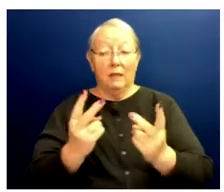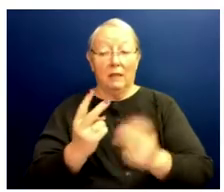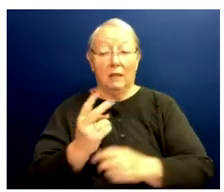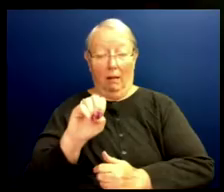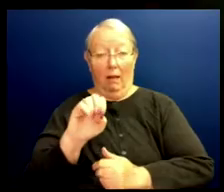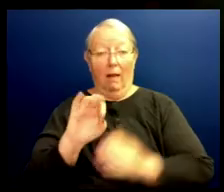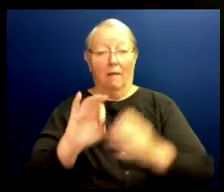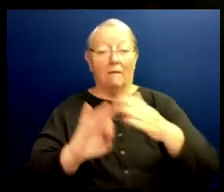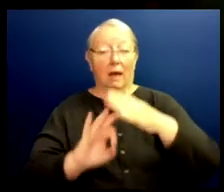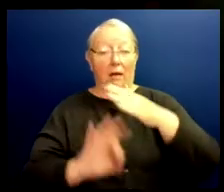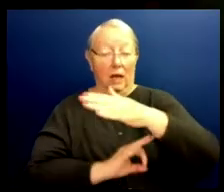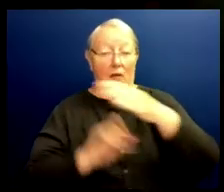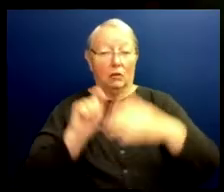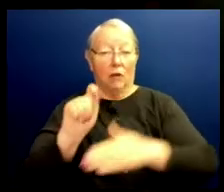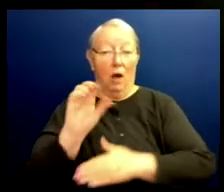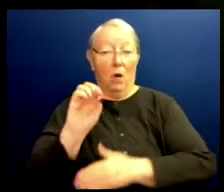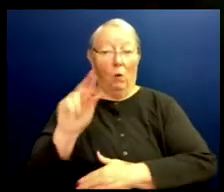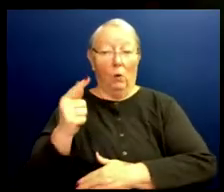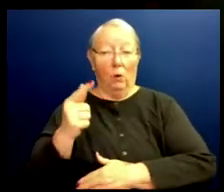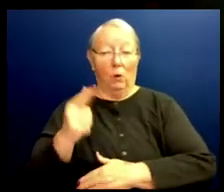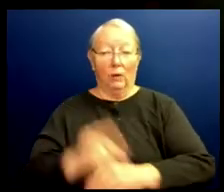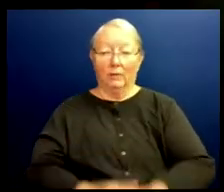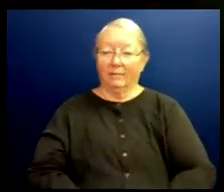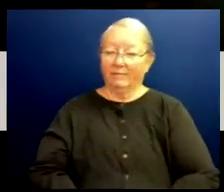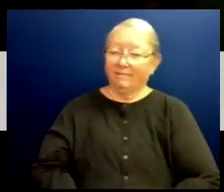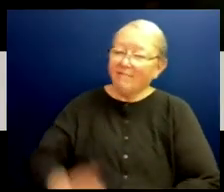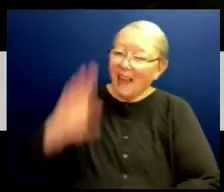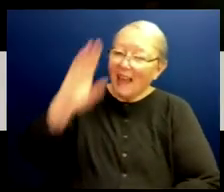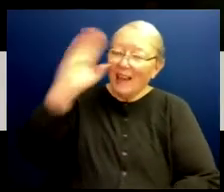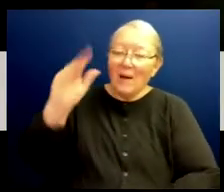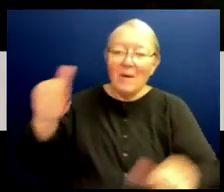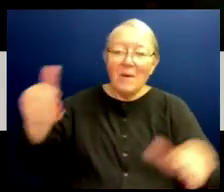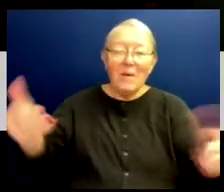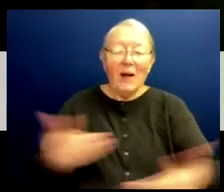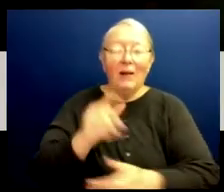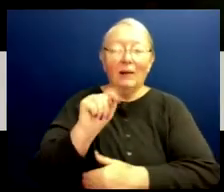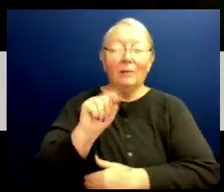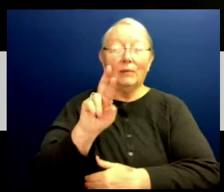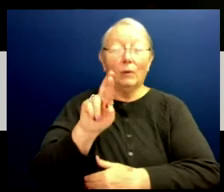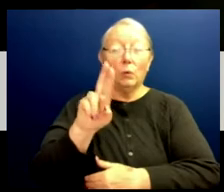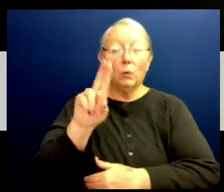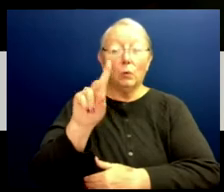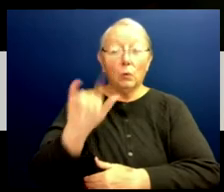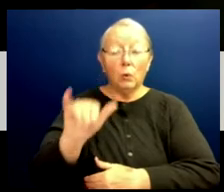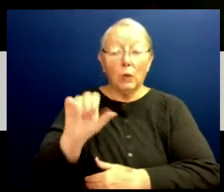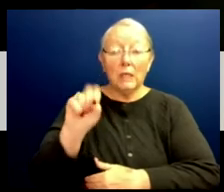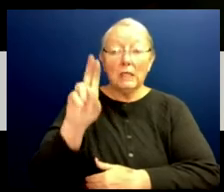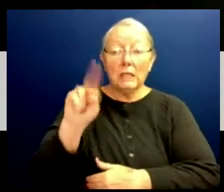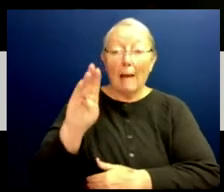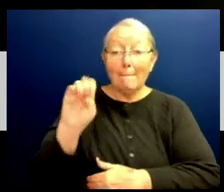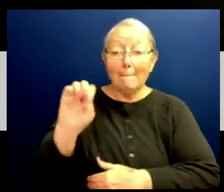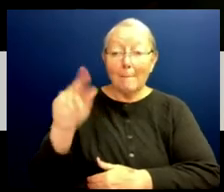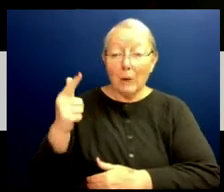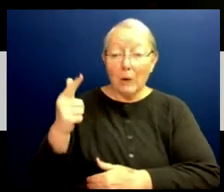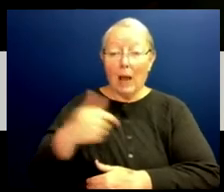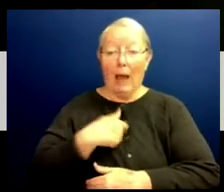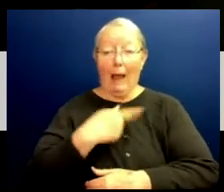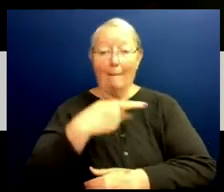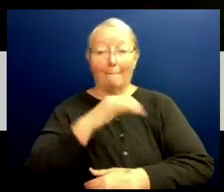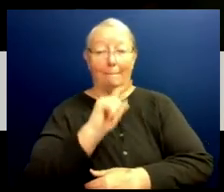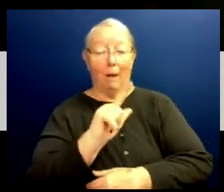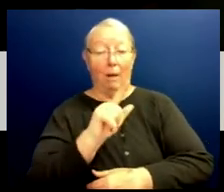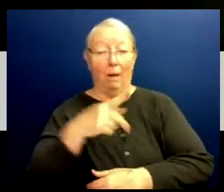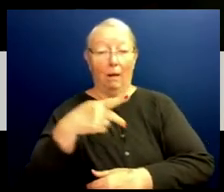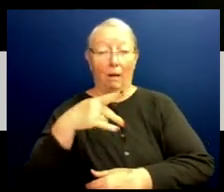sno-islefoundation.org. Hello, and welcome to the Trudy Sundberg Lecture Series. My name is Paul Pitkin, and I'm the Executive Director